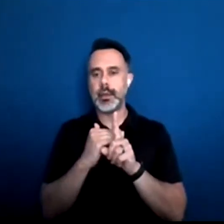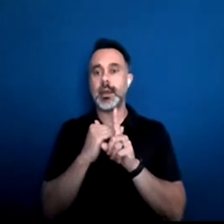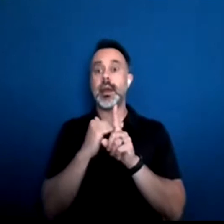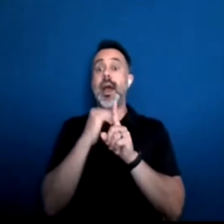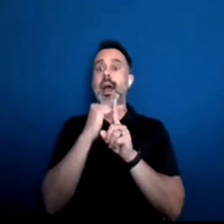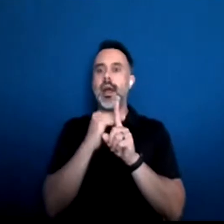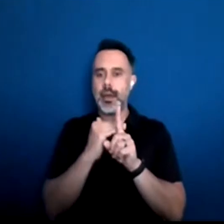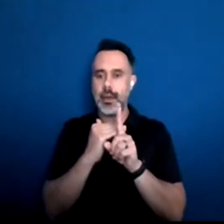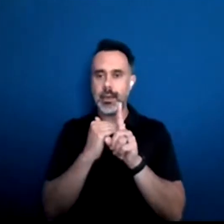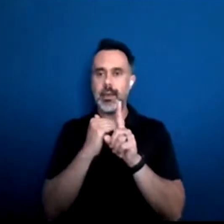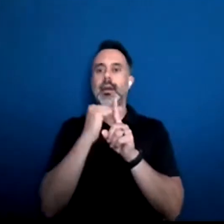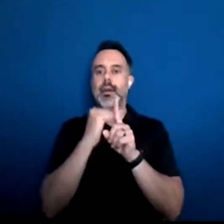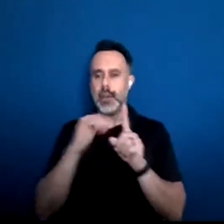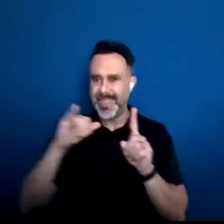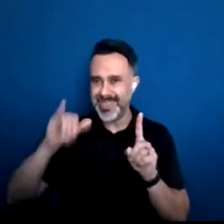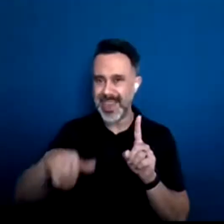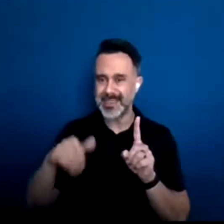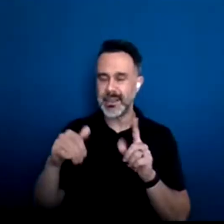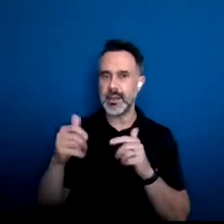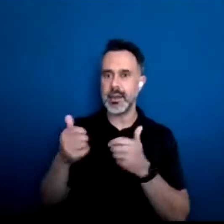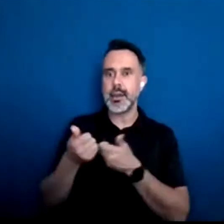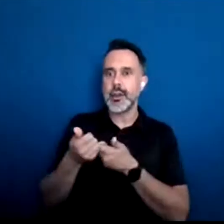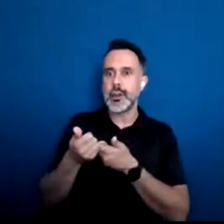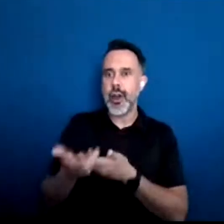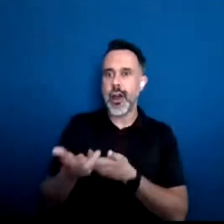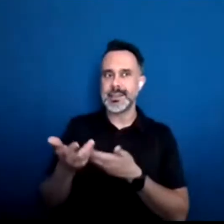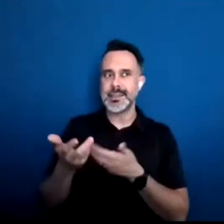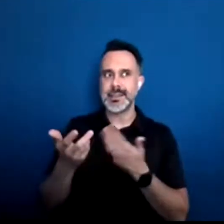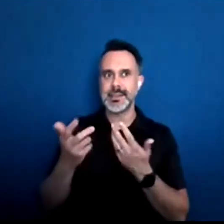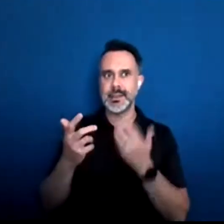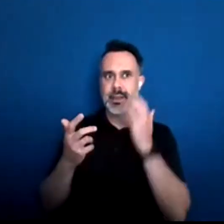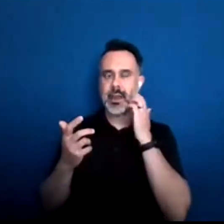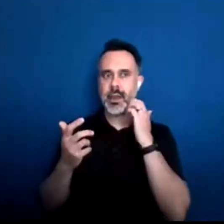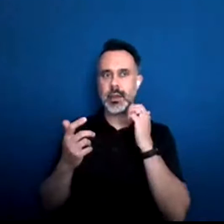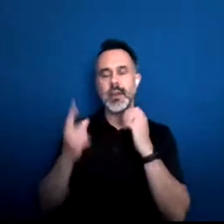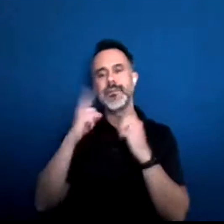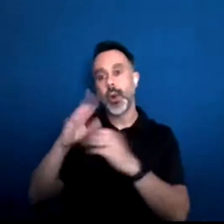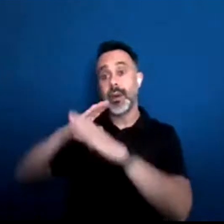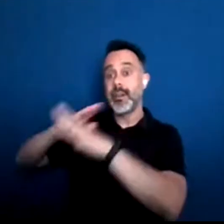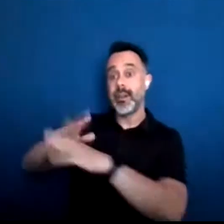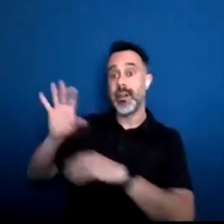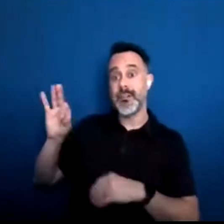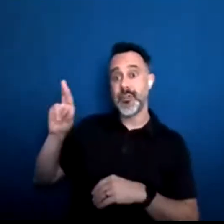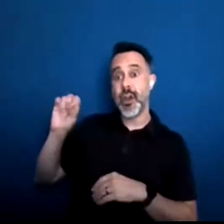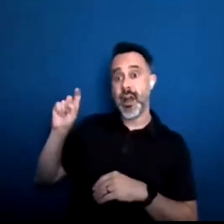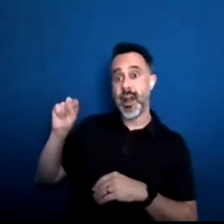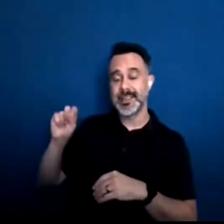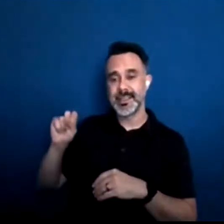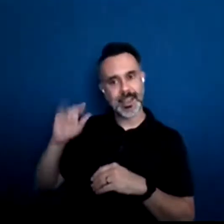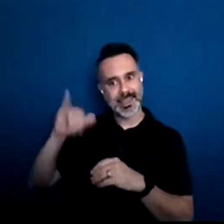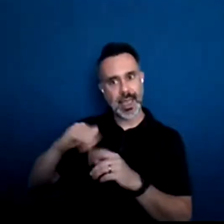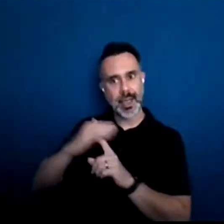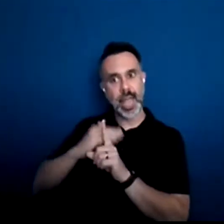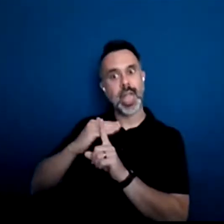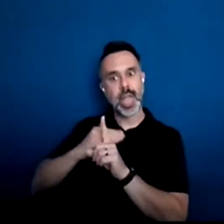frost-free. And so it has to, when it goes through those cycles, it still has to be held